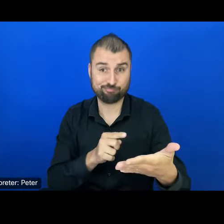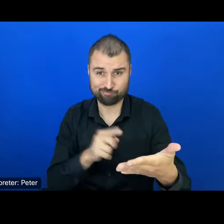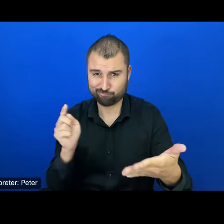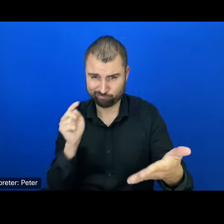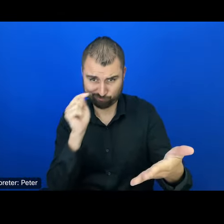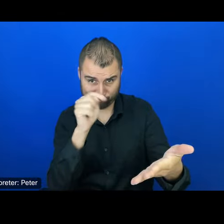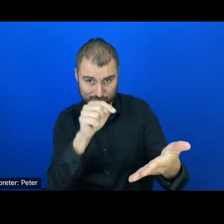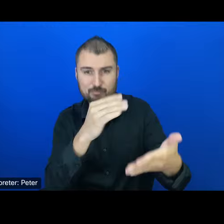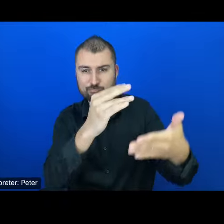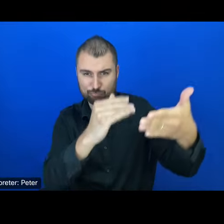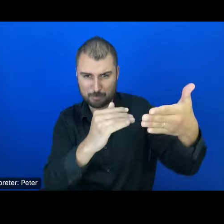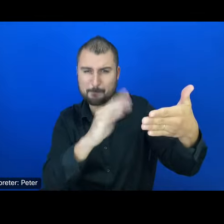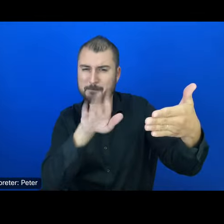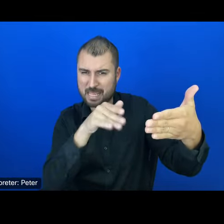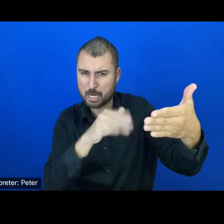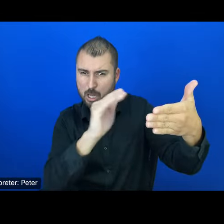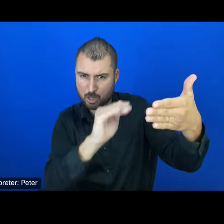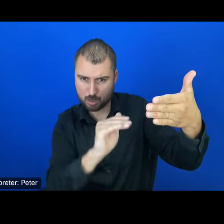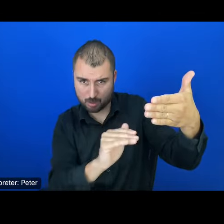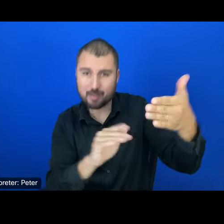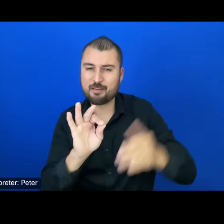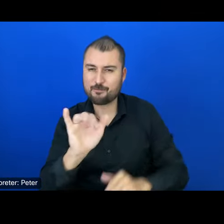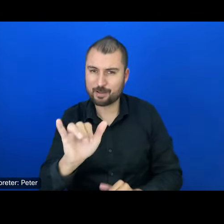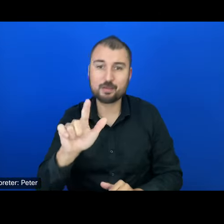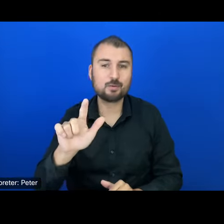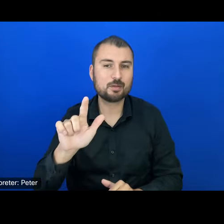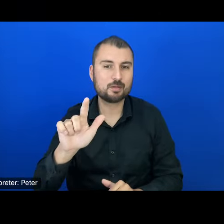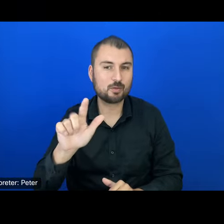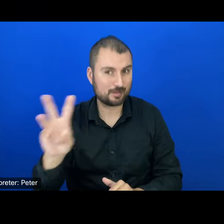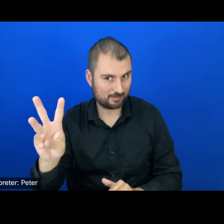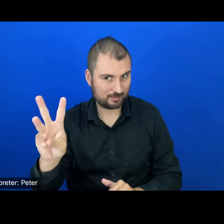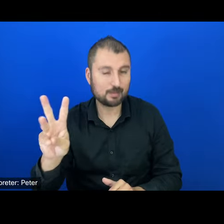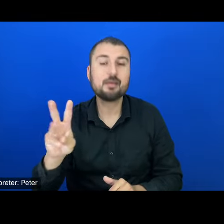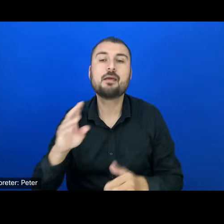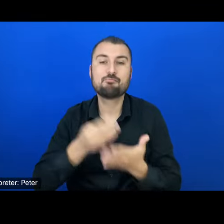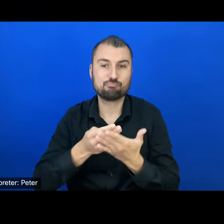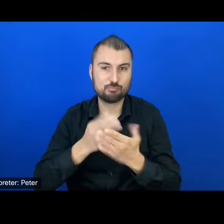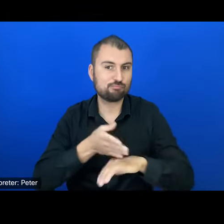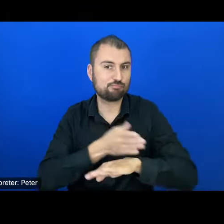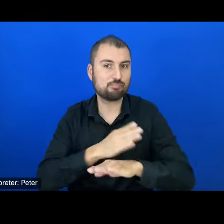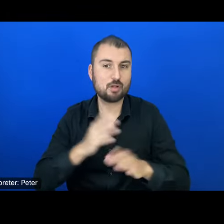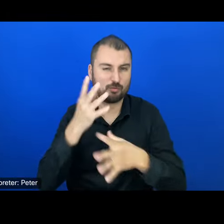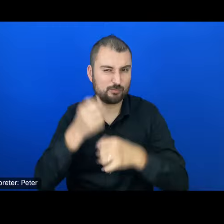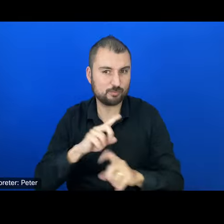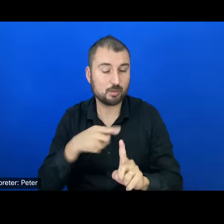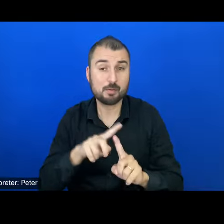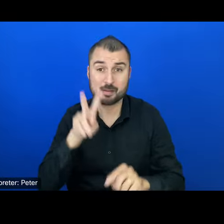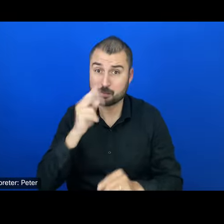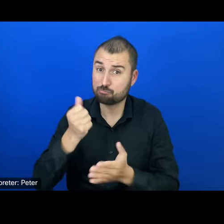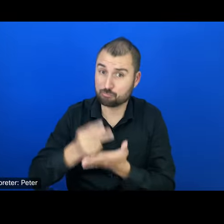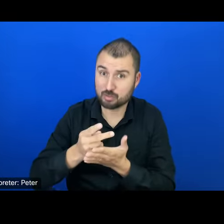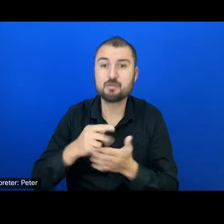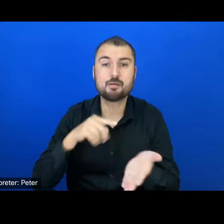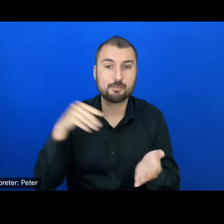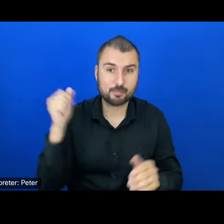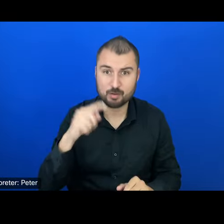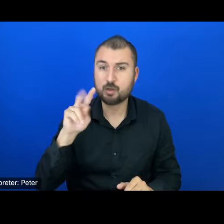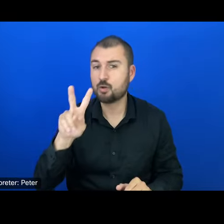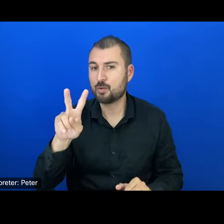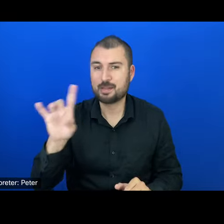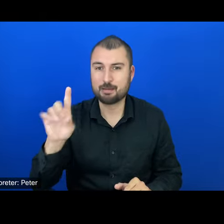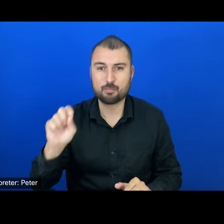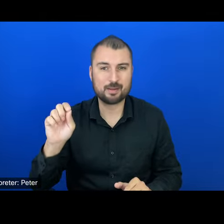About midway down that page, the FY 2026 capital improvement overview. The legislature approved expenditures totaling $26.8